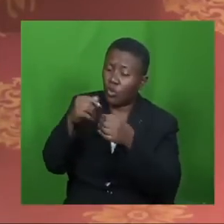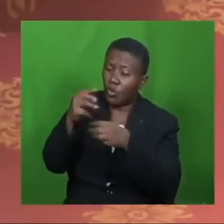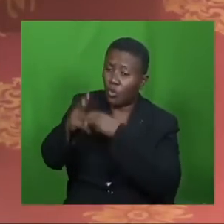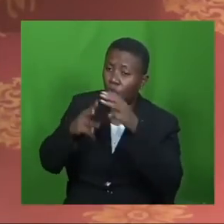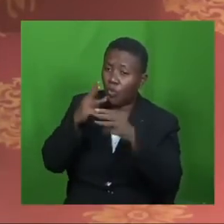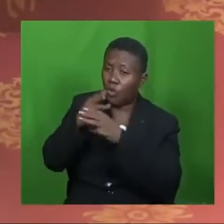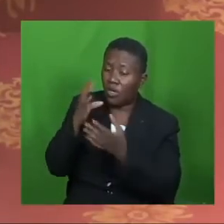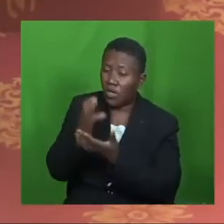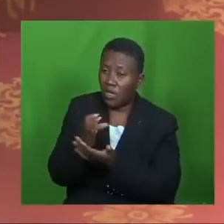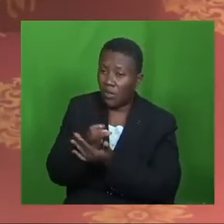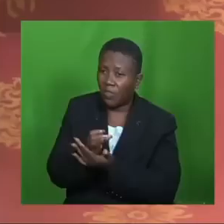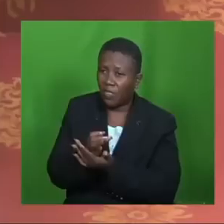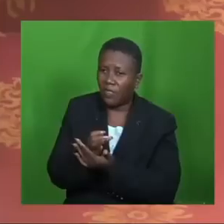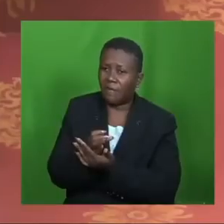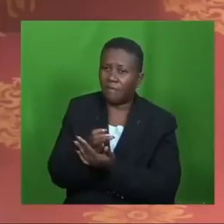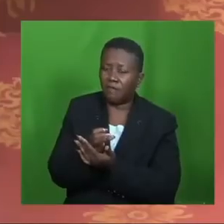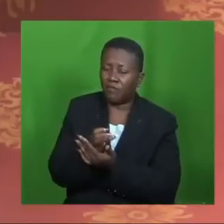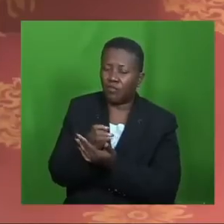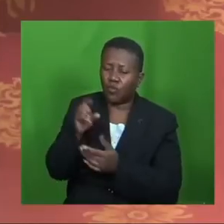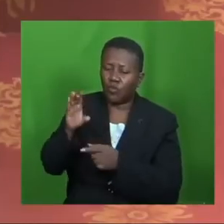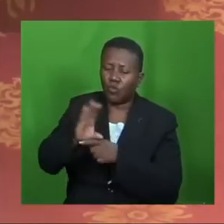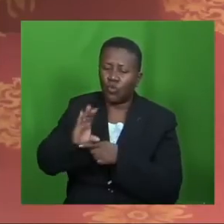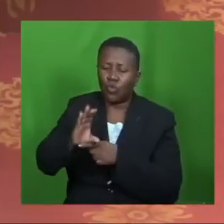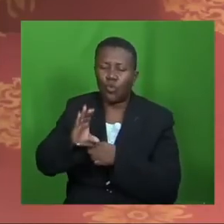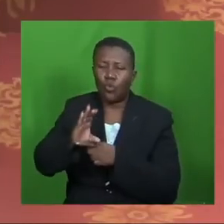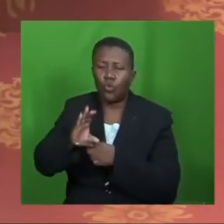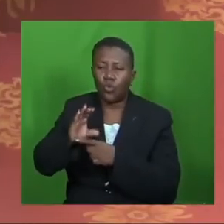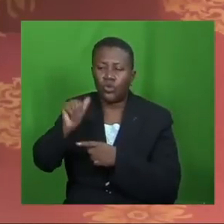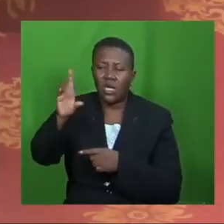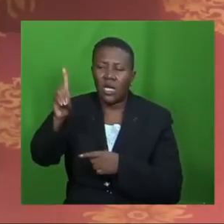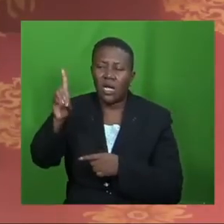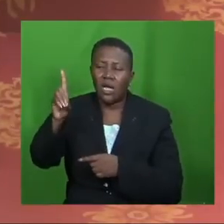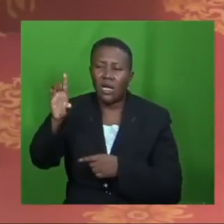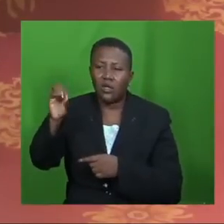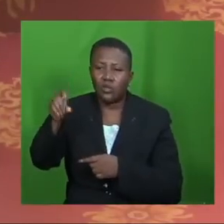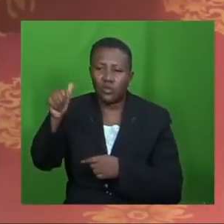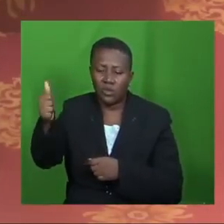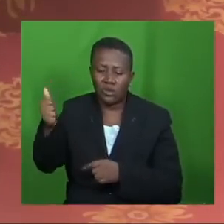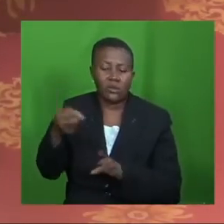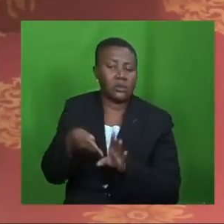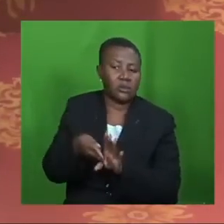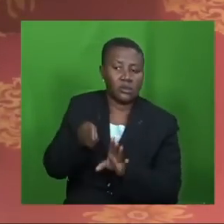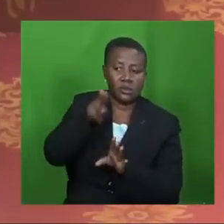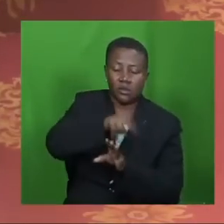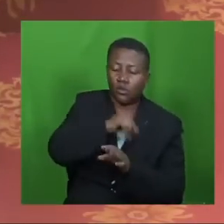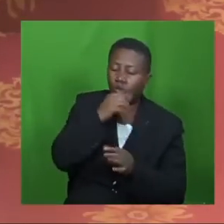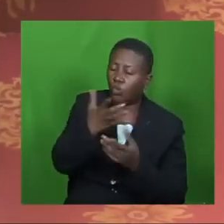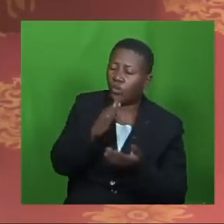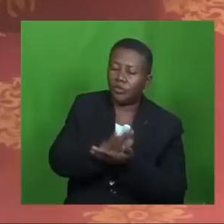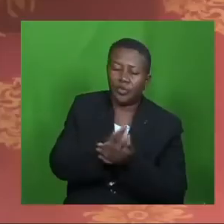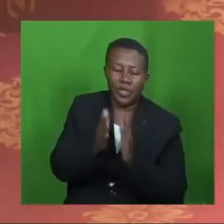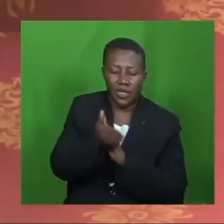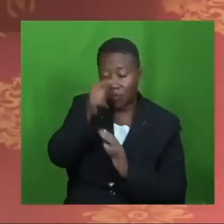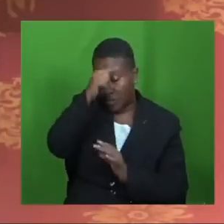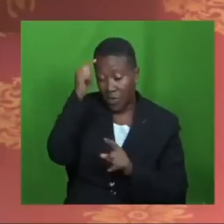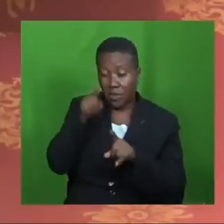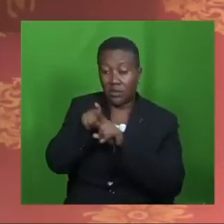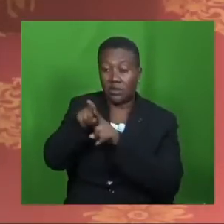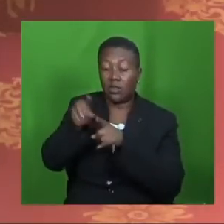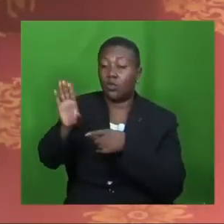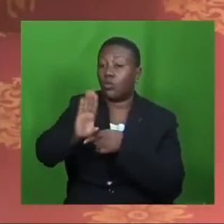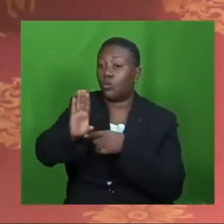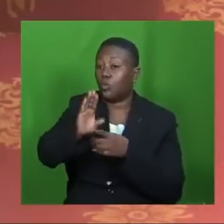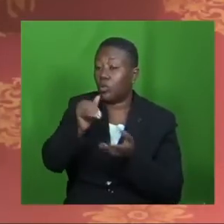Ghana exit, Coach Otuado announced his decision not to continue as a Black Star coach. This has led to vacancy ahead of